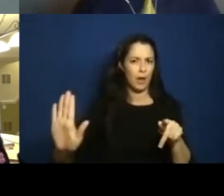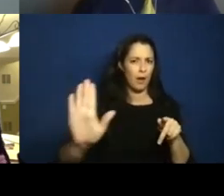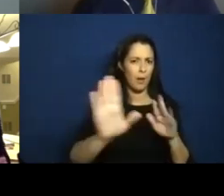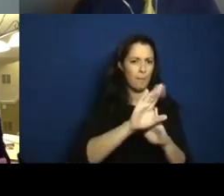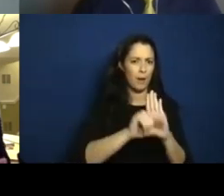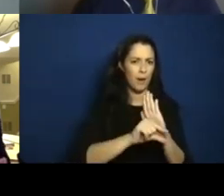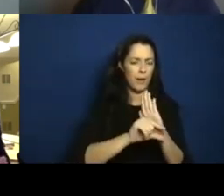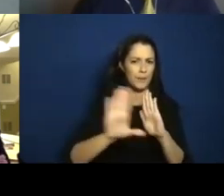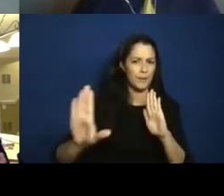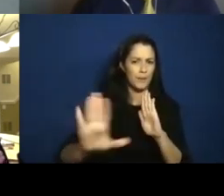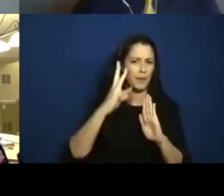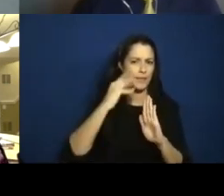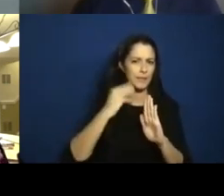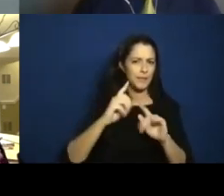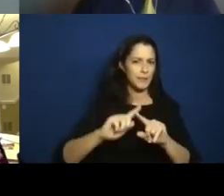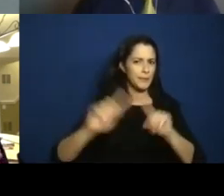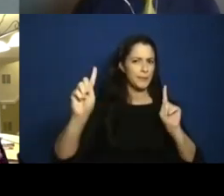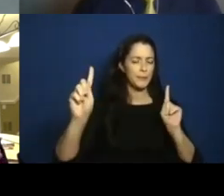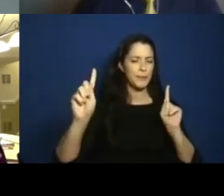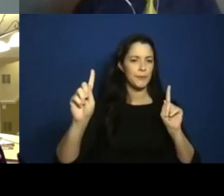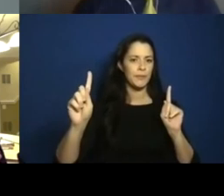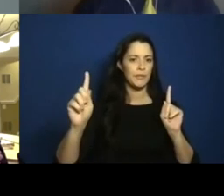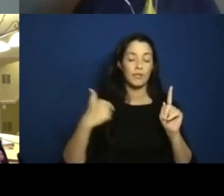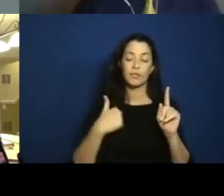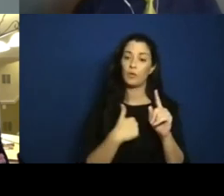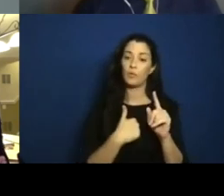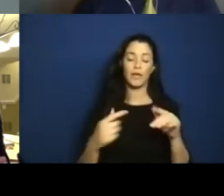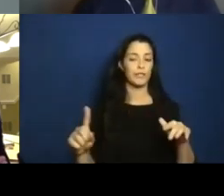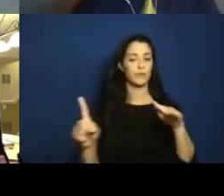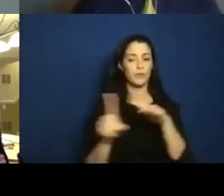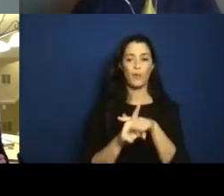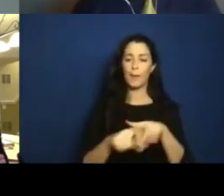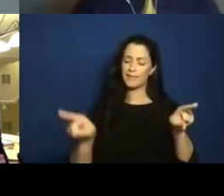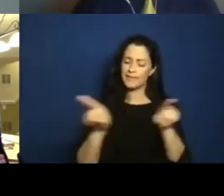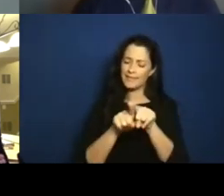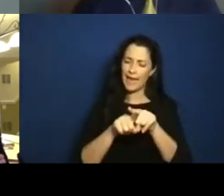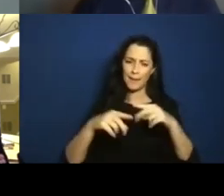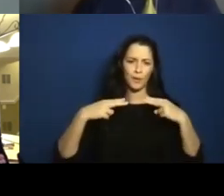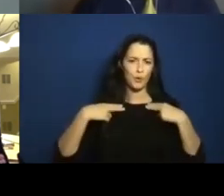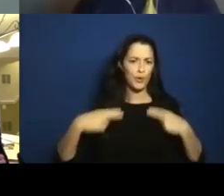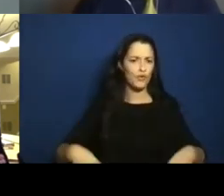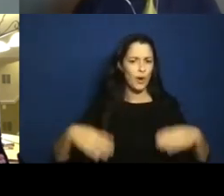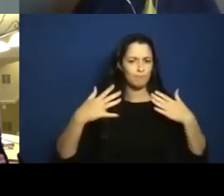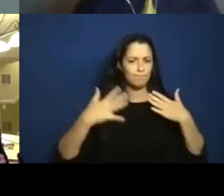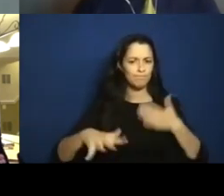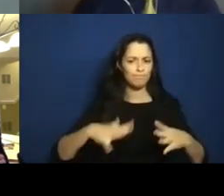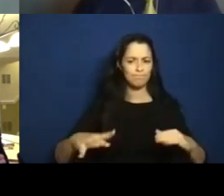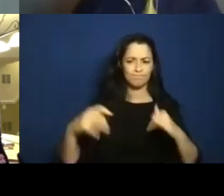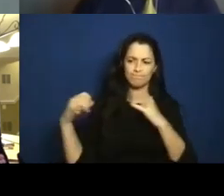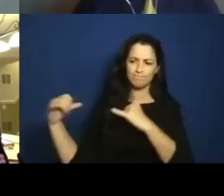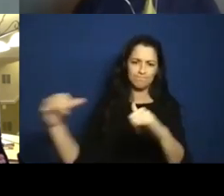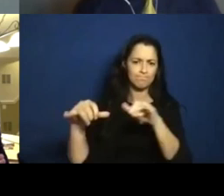life. And that's the thing, we come in and we put on the same uniform and we learn the same things to function in the